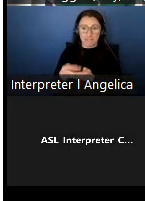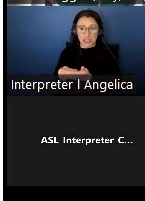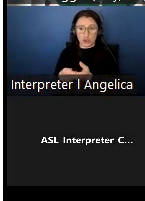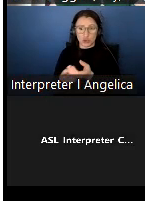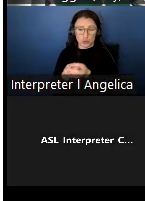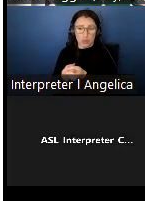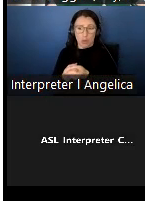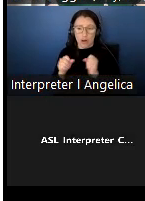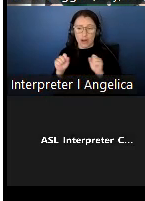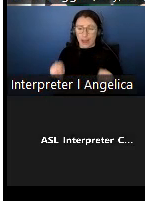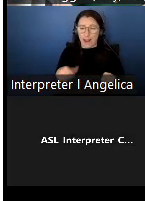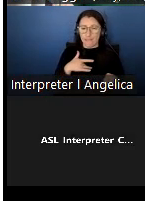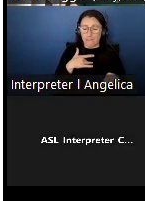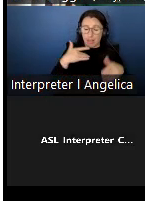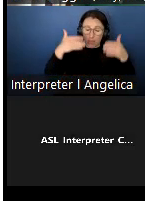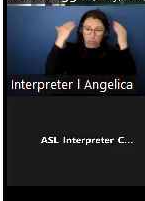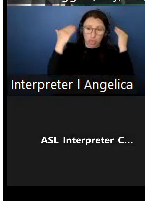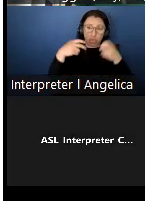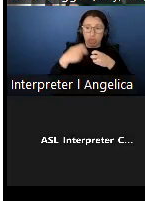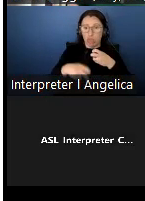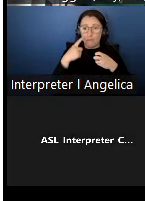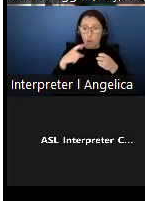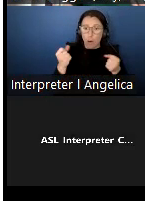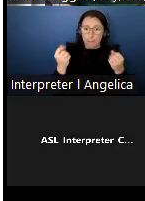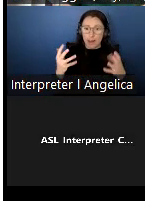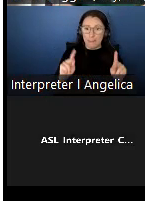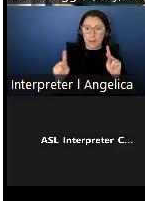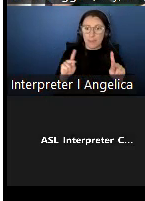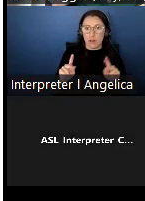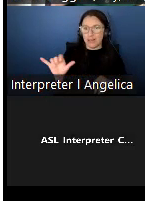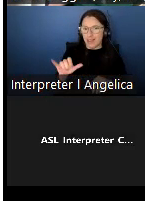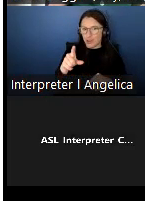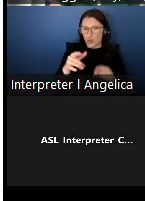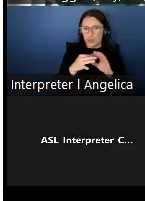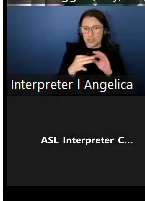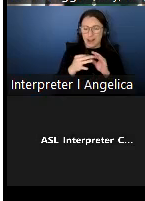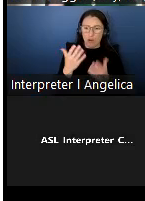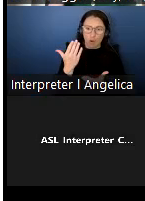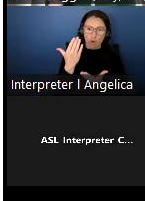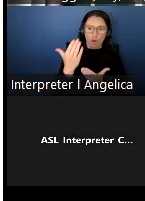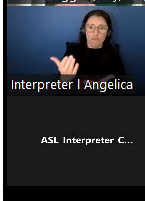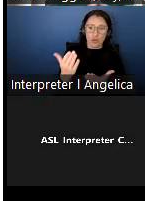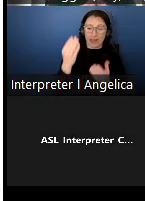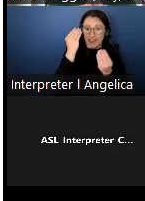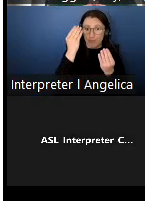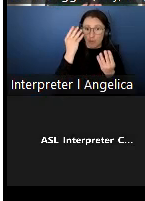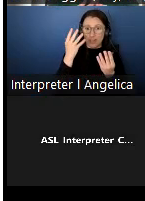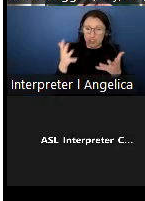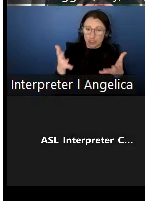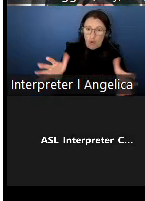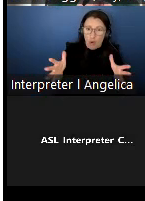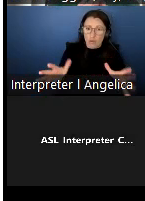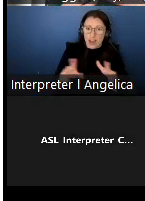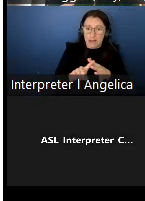difficult for a lot of people. And like you said, I think just offering that information up front